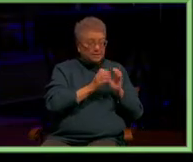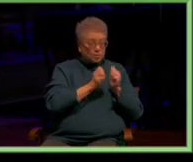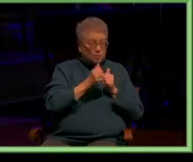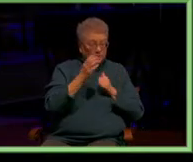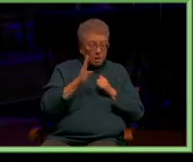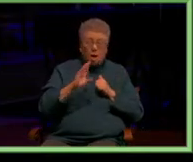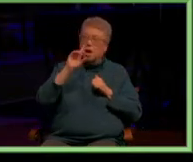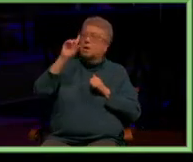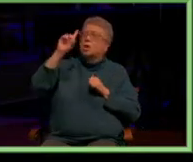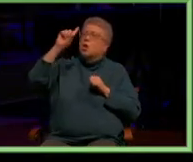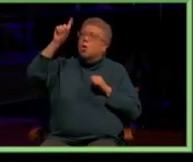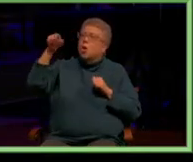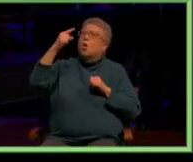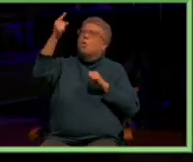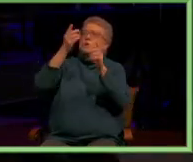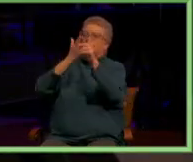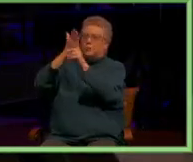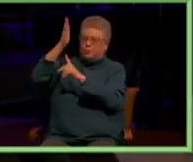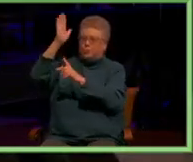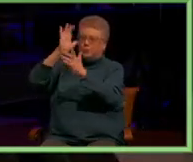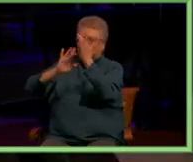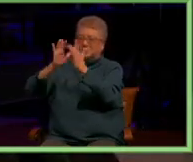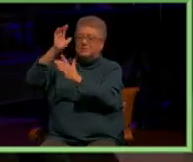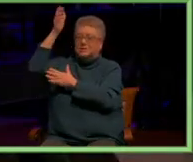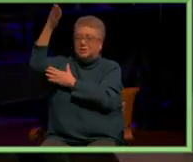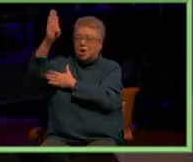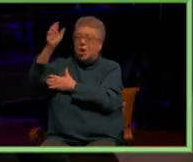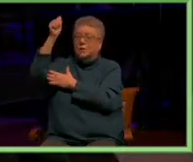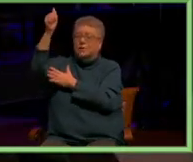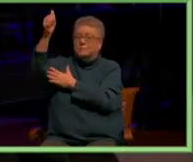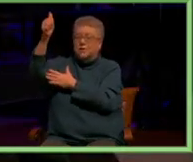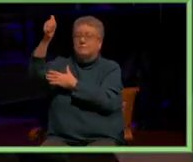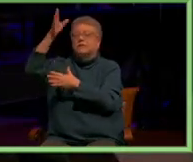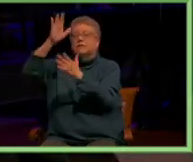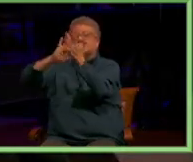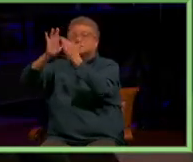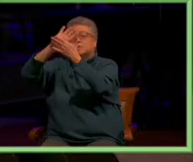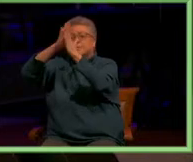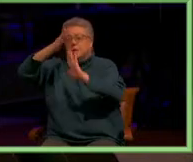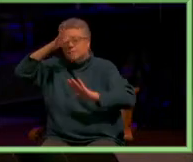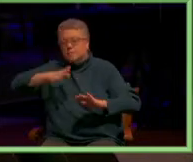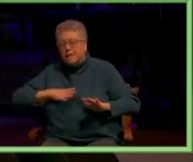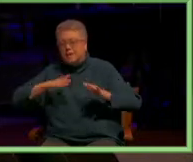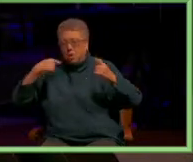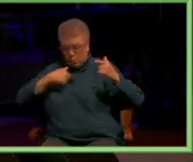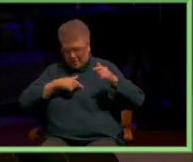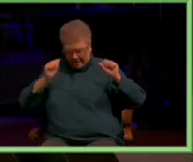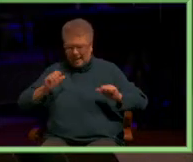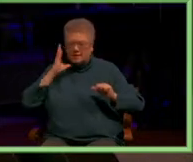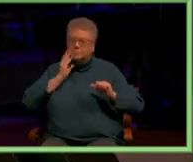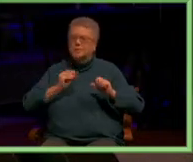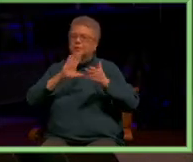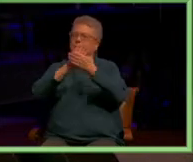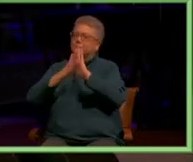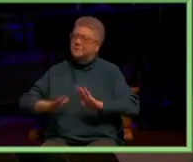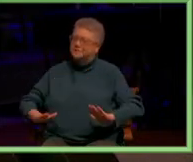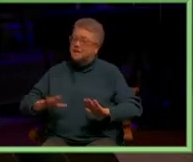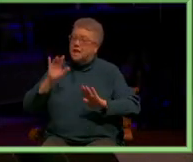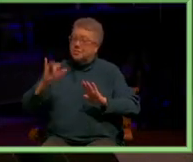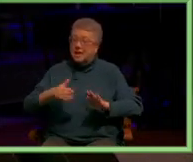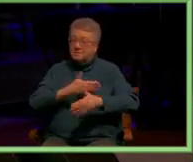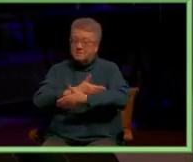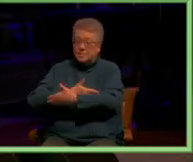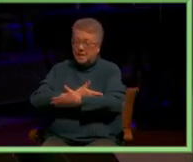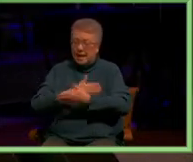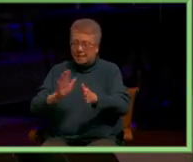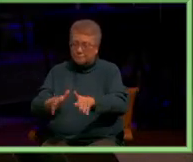only hero that can bring us peace is God himself in the flesh. This is the babe in the manger. This is